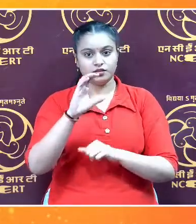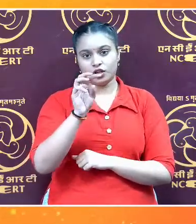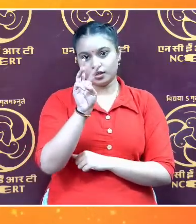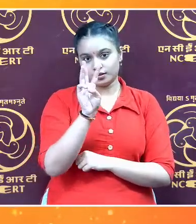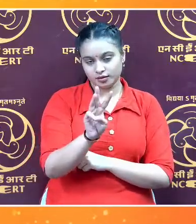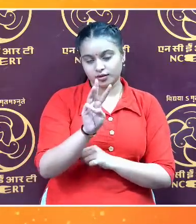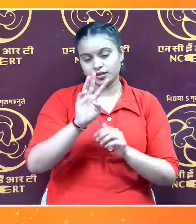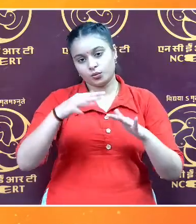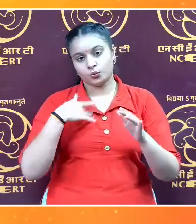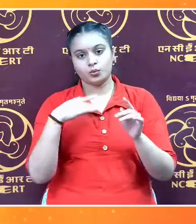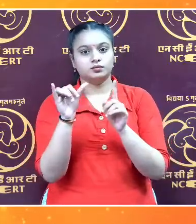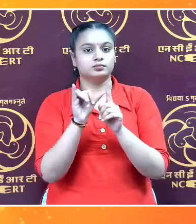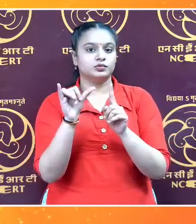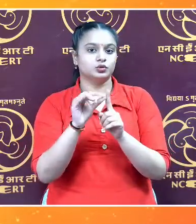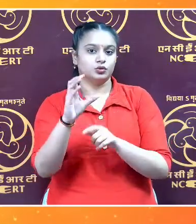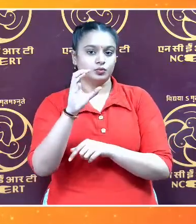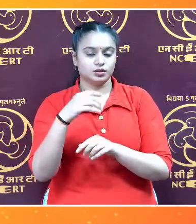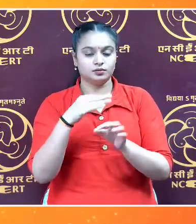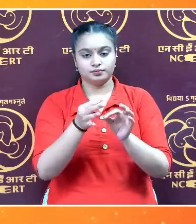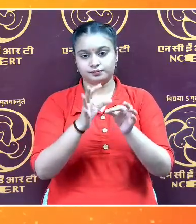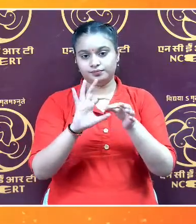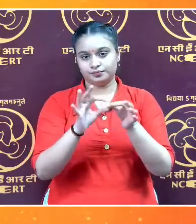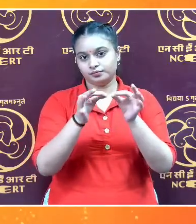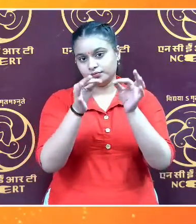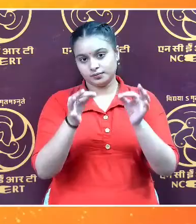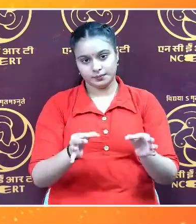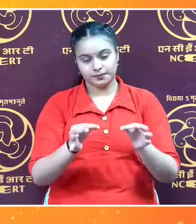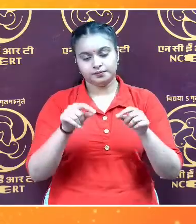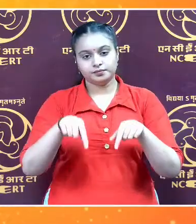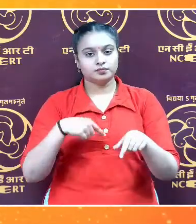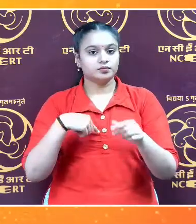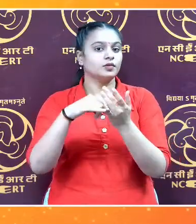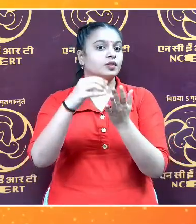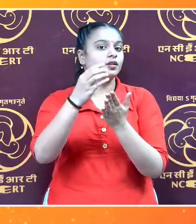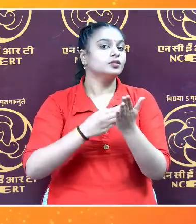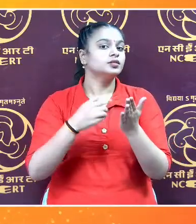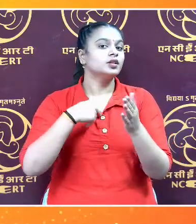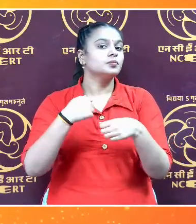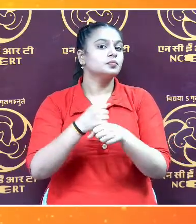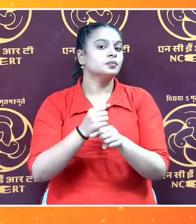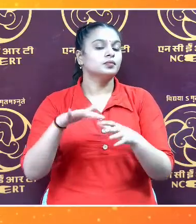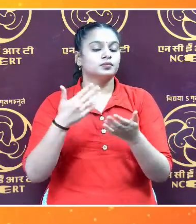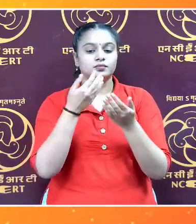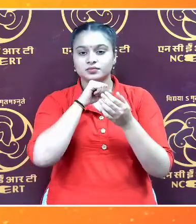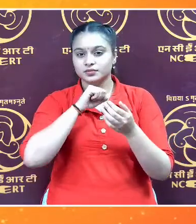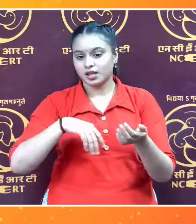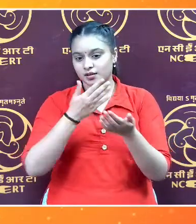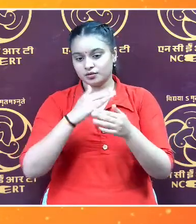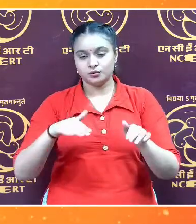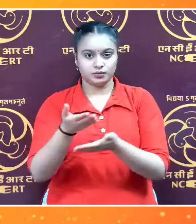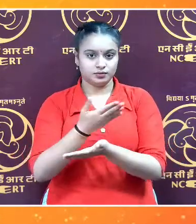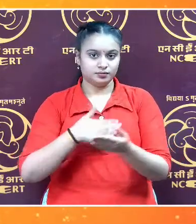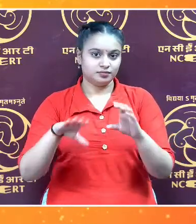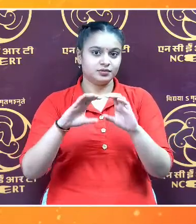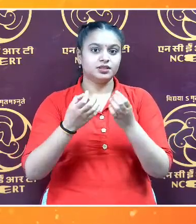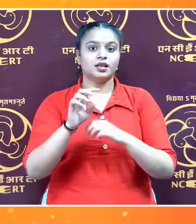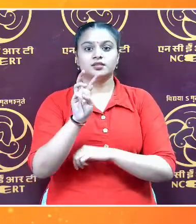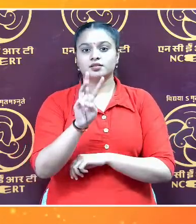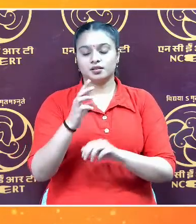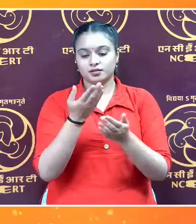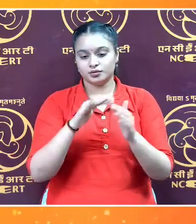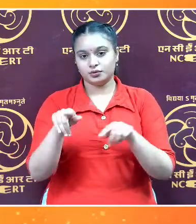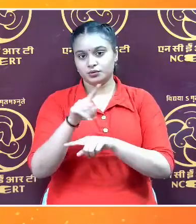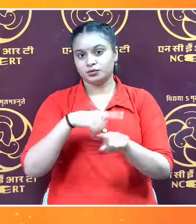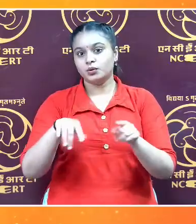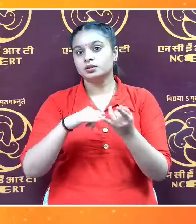and also on our YouTube handle NCERT Official. Well, this session is meant for our young learners of class 3 and the subject that we are